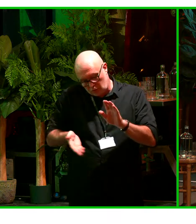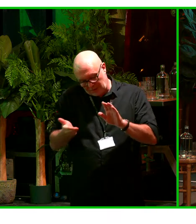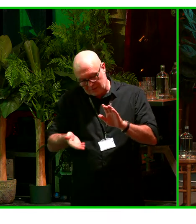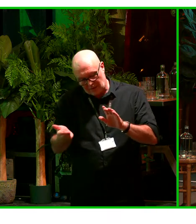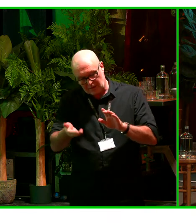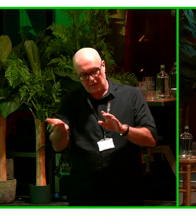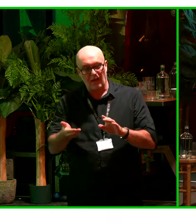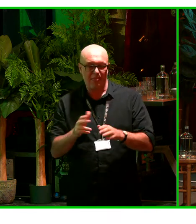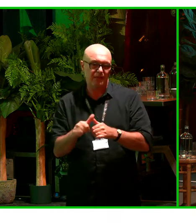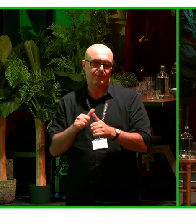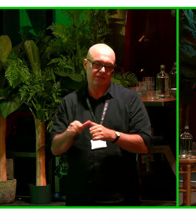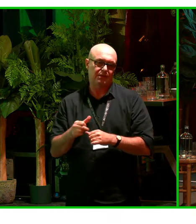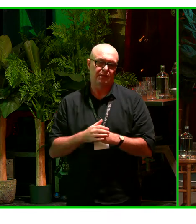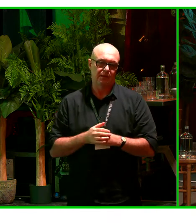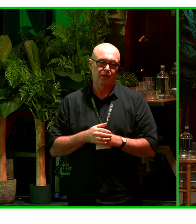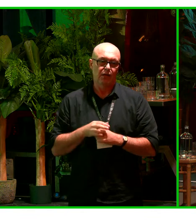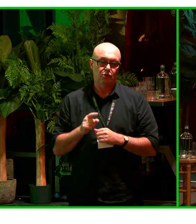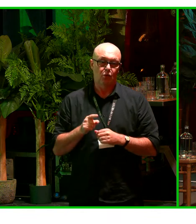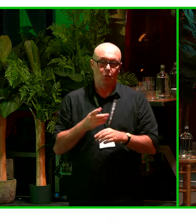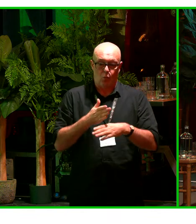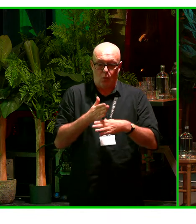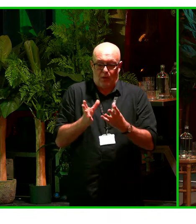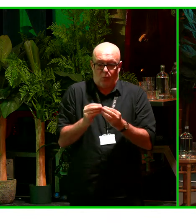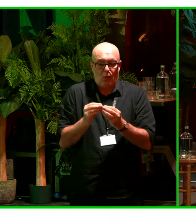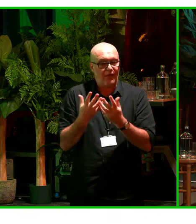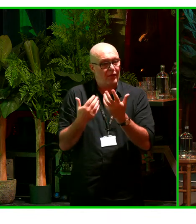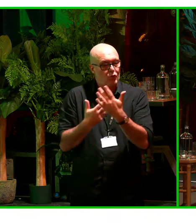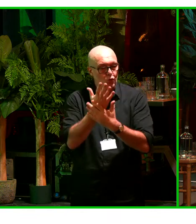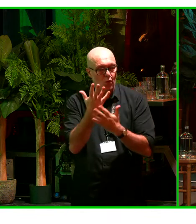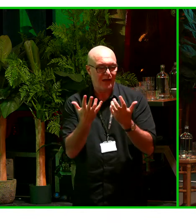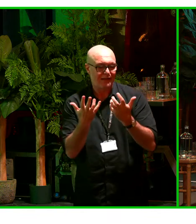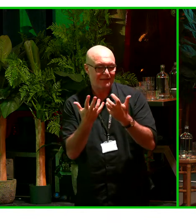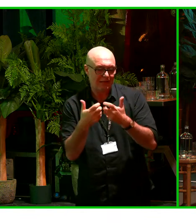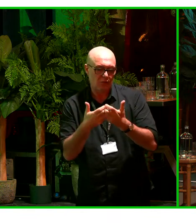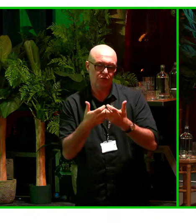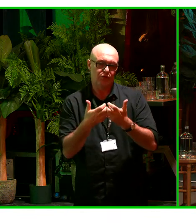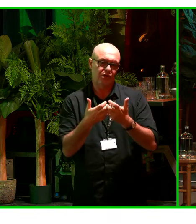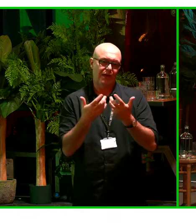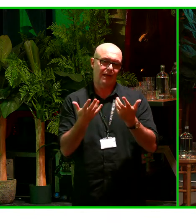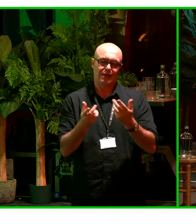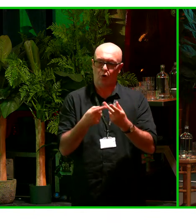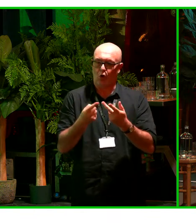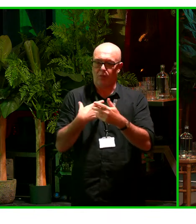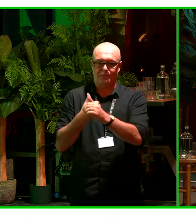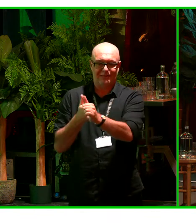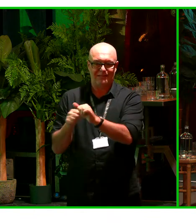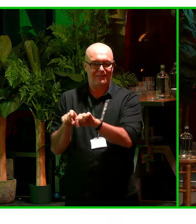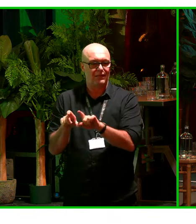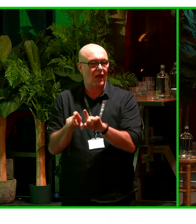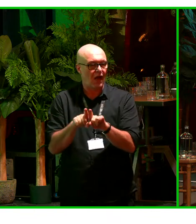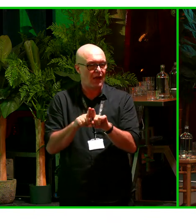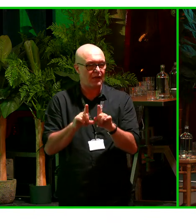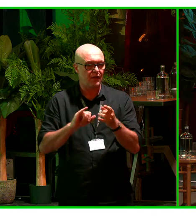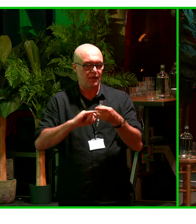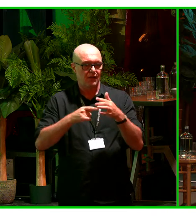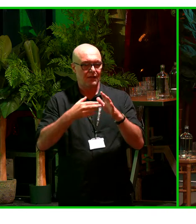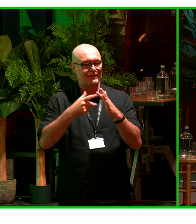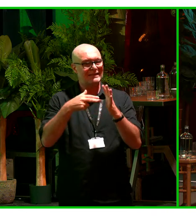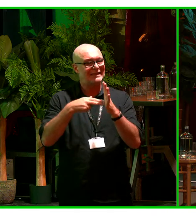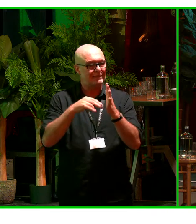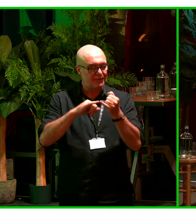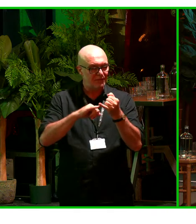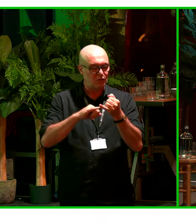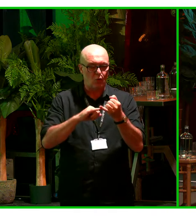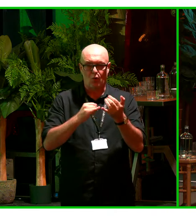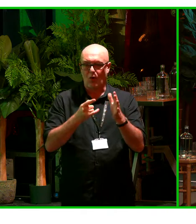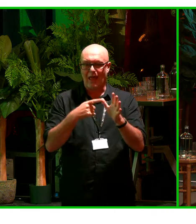better for us. So we're working with technologies and other businesses like Siemens, like EA Technology, to